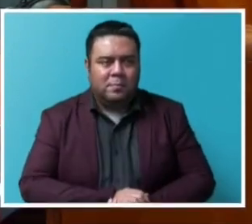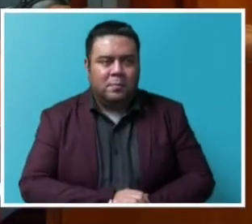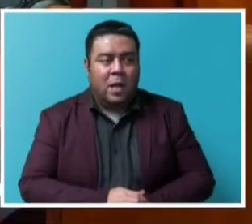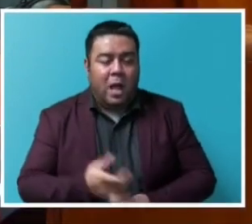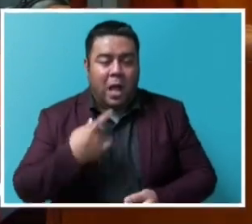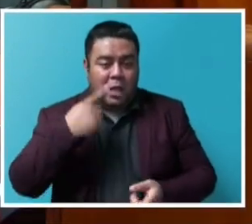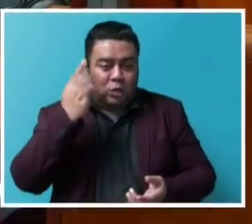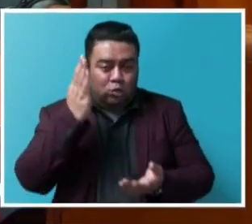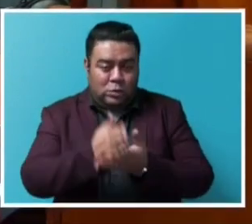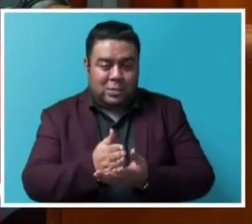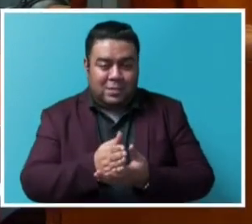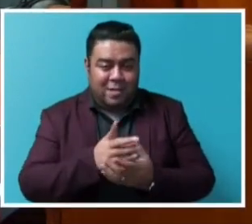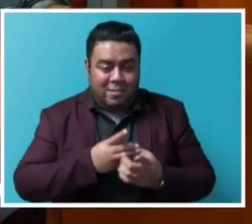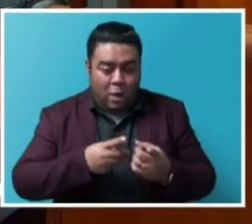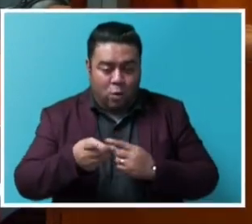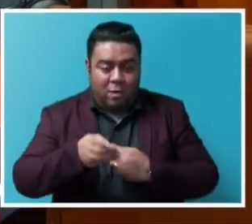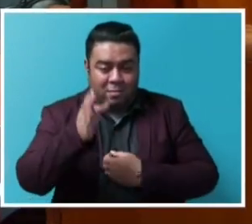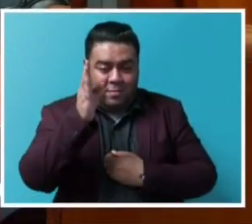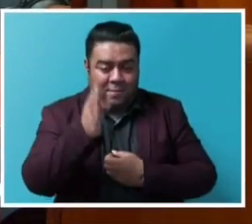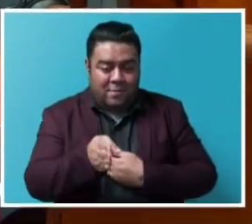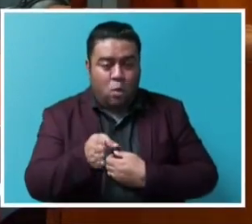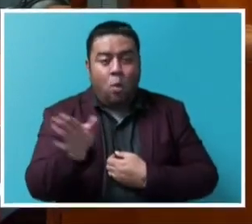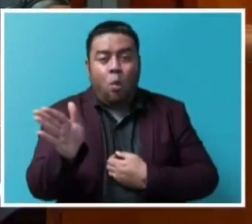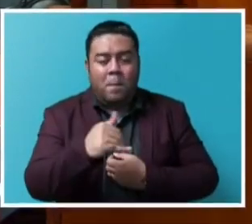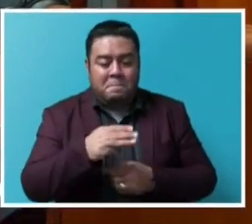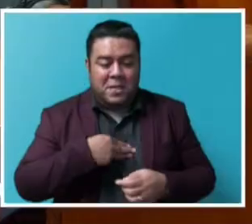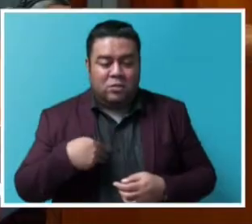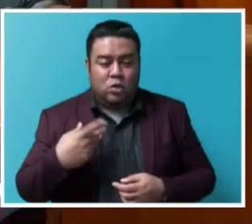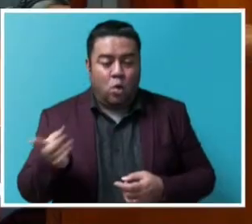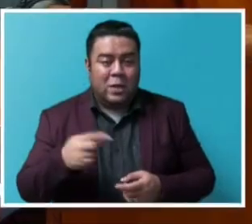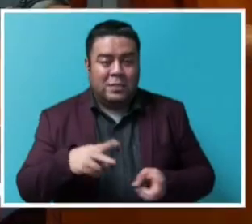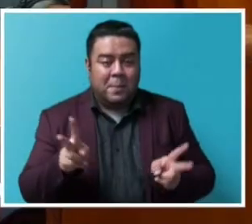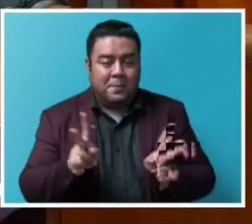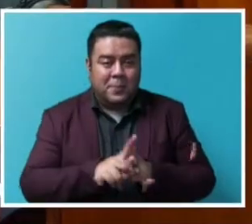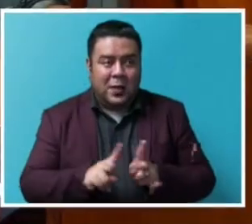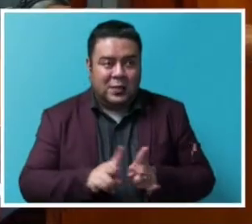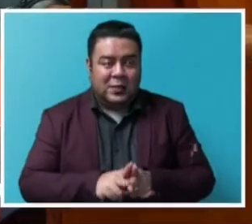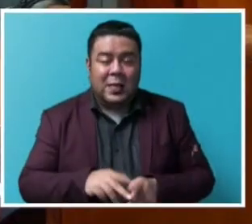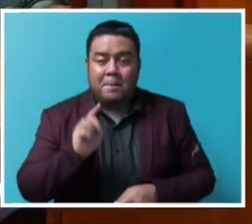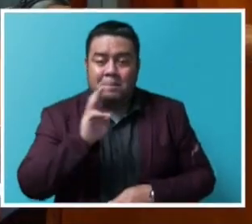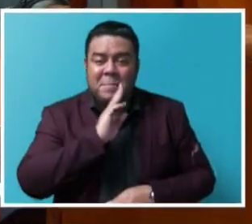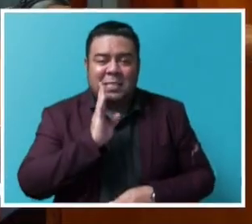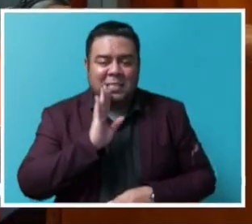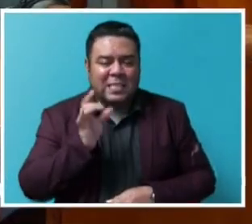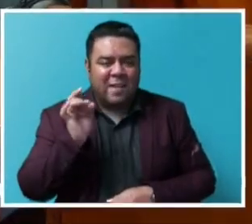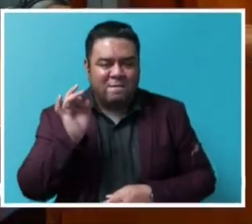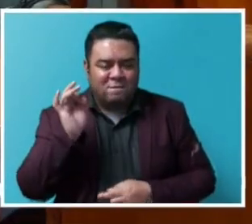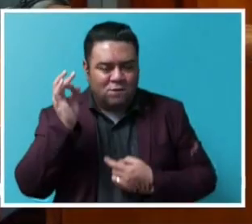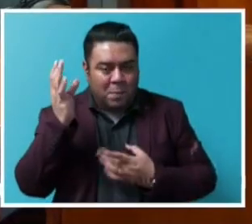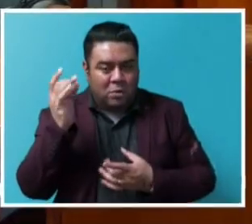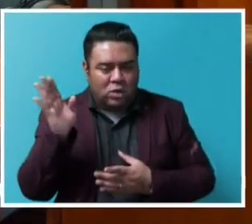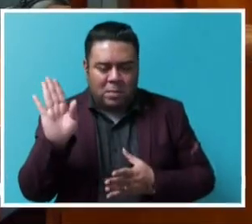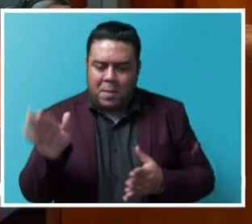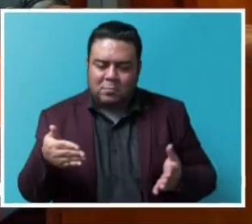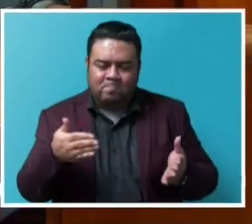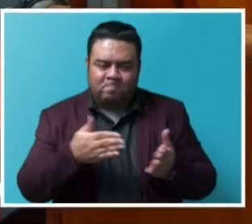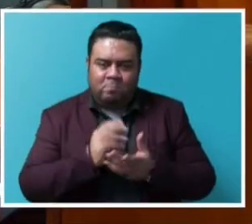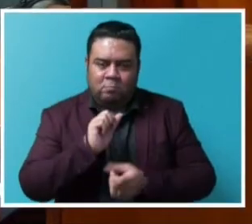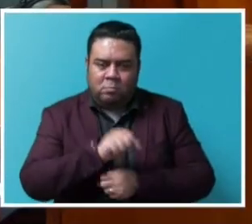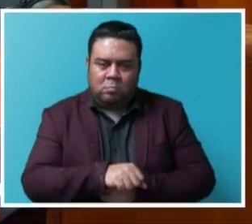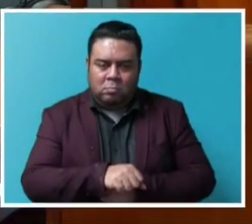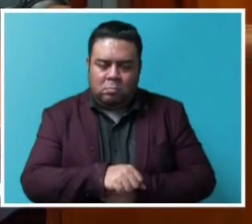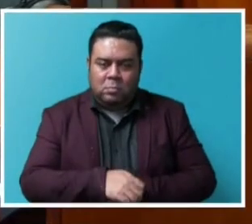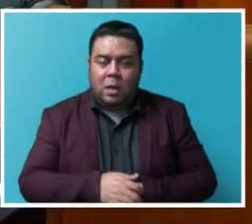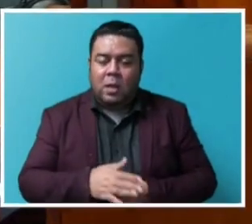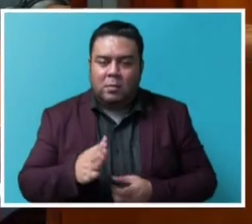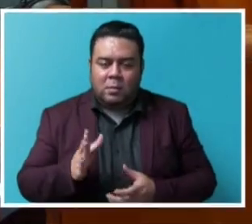this directive to the ministry and all its partners. Misinformation must be countered. Facts must